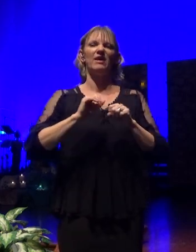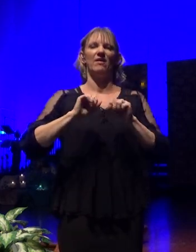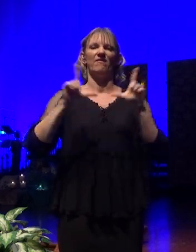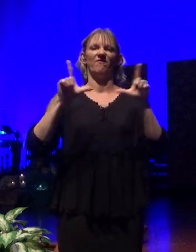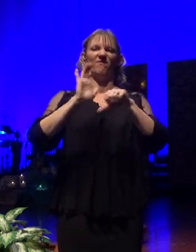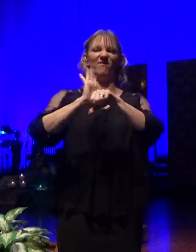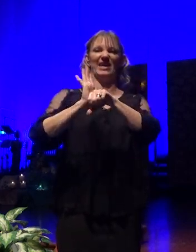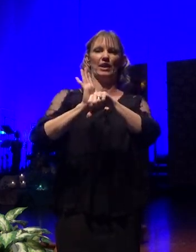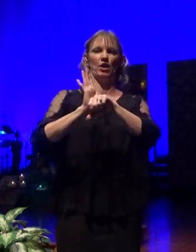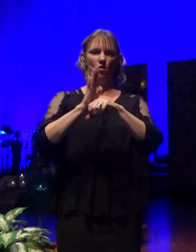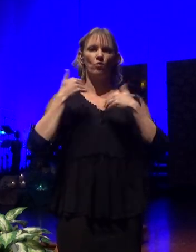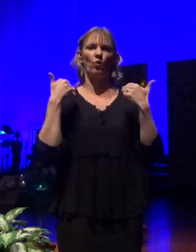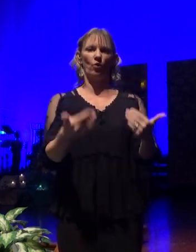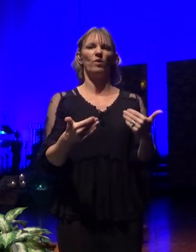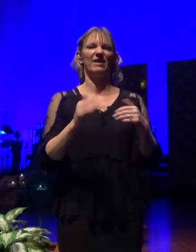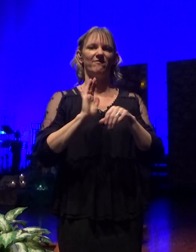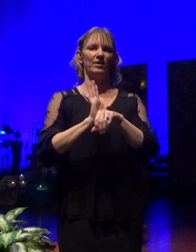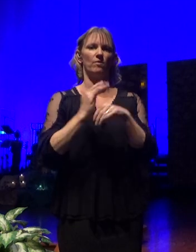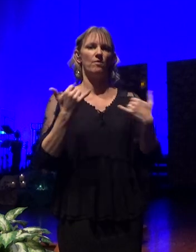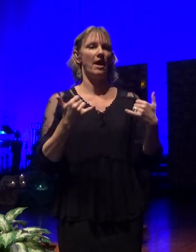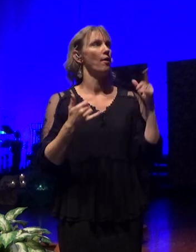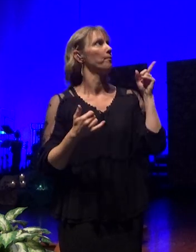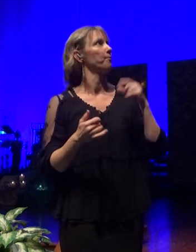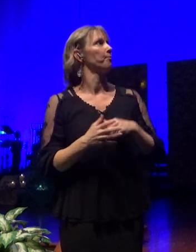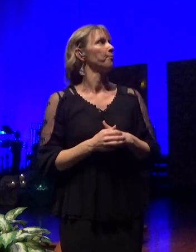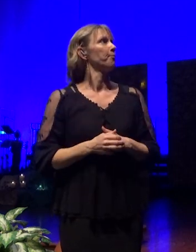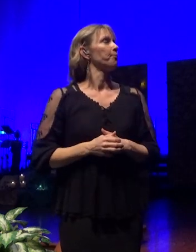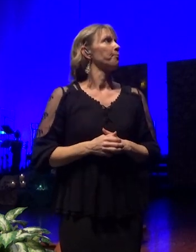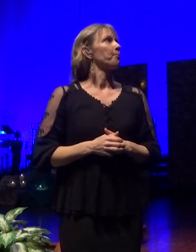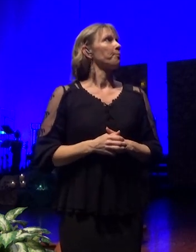like to roll that video, please.